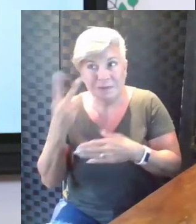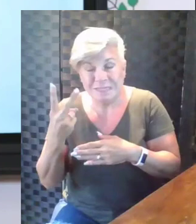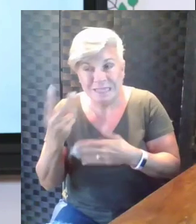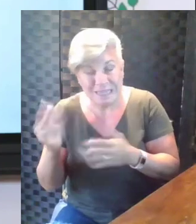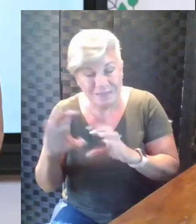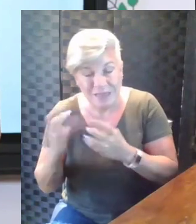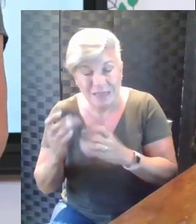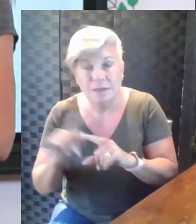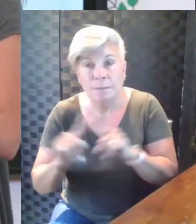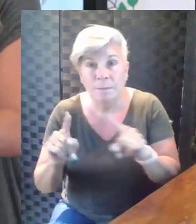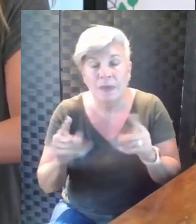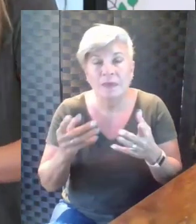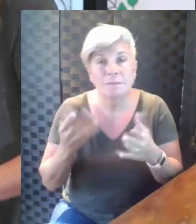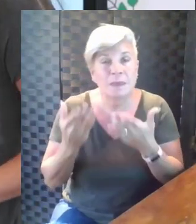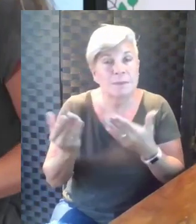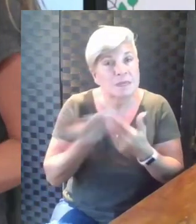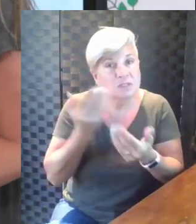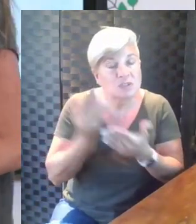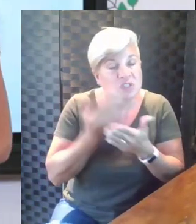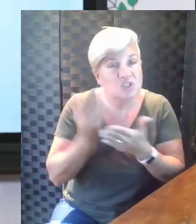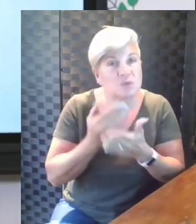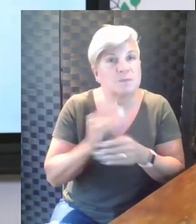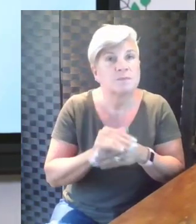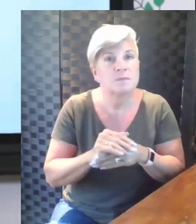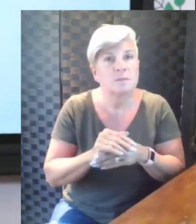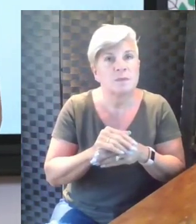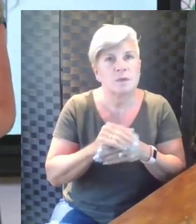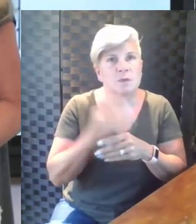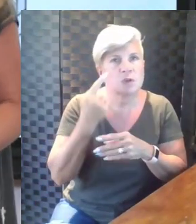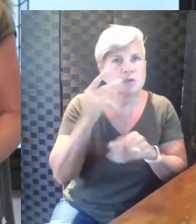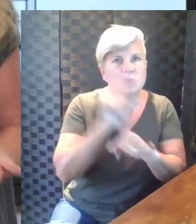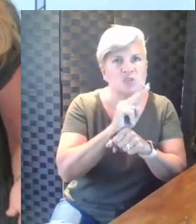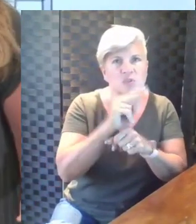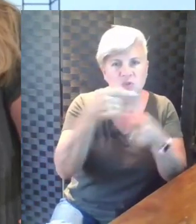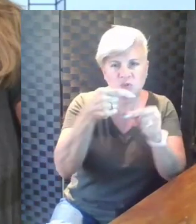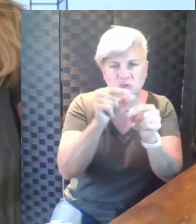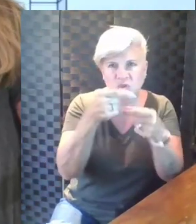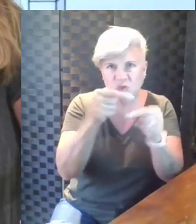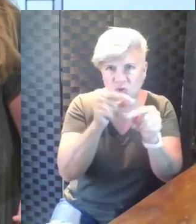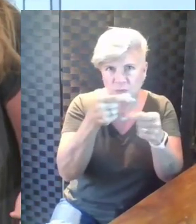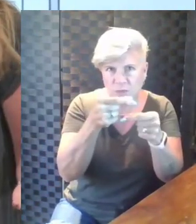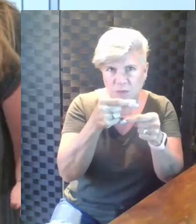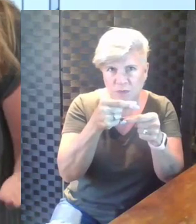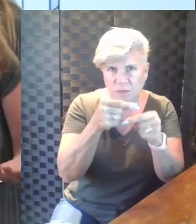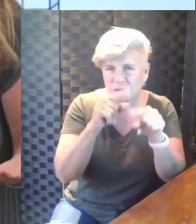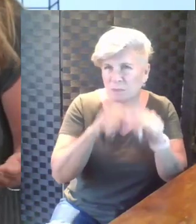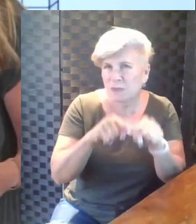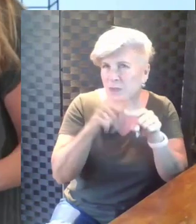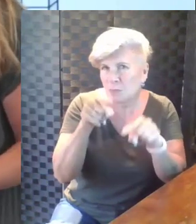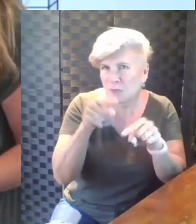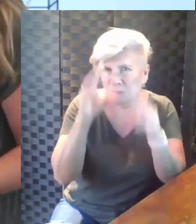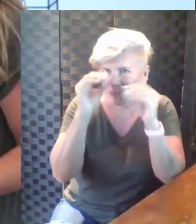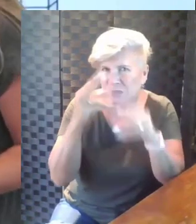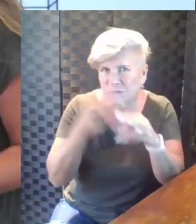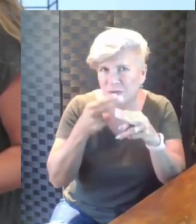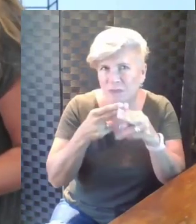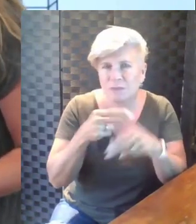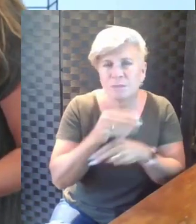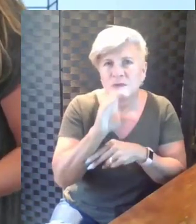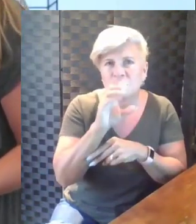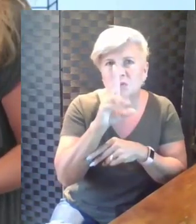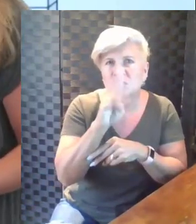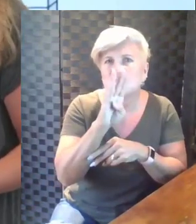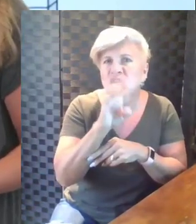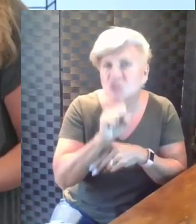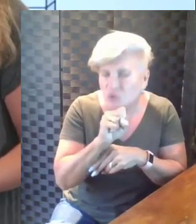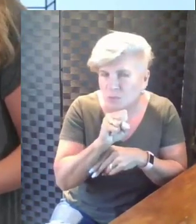new, but if it is, let me give you a brief introduction. When we use cubes or blocks, depending on what you or your teacher like to call them,